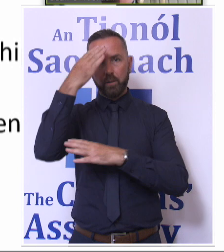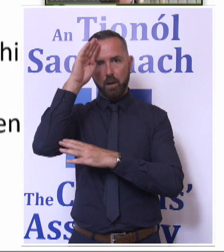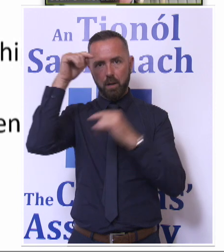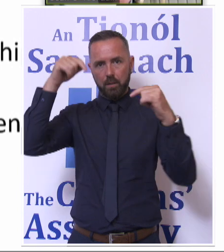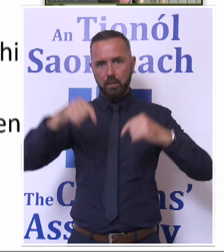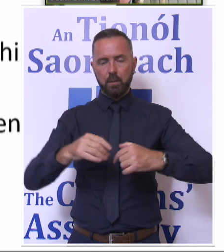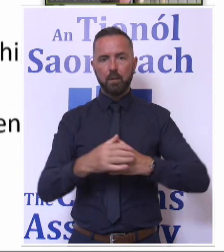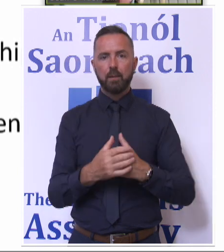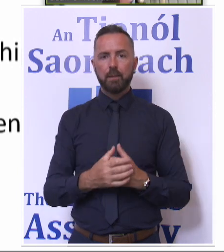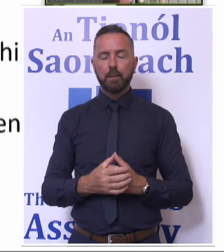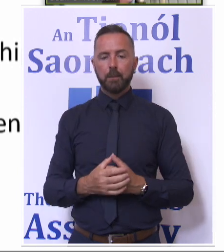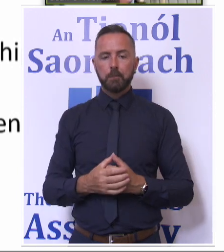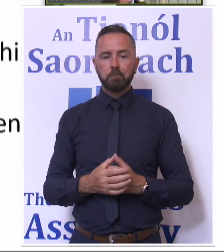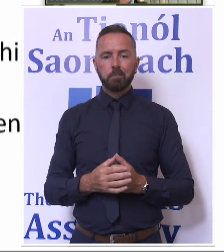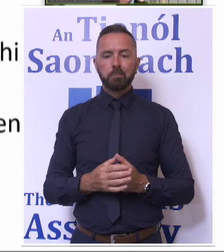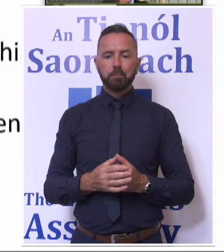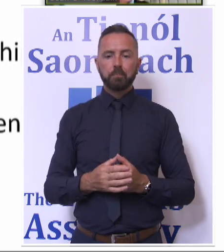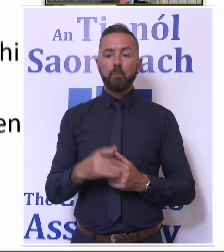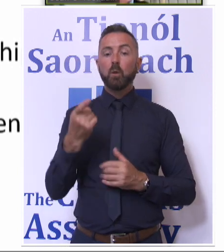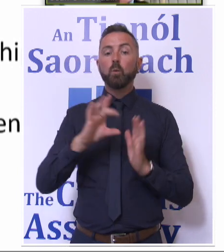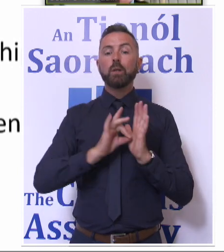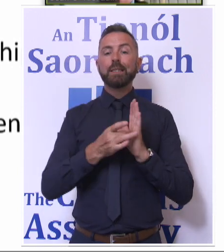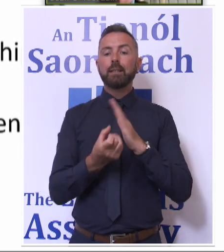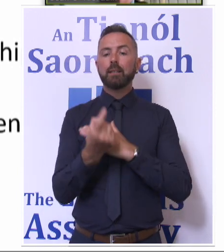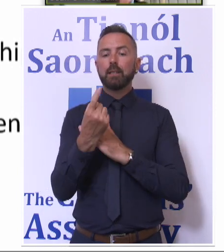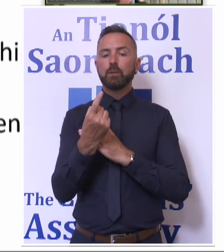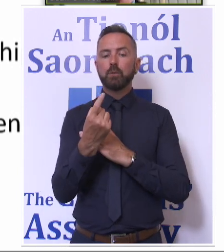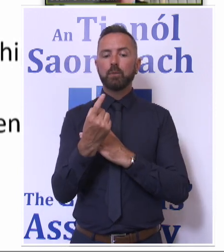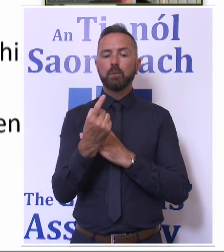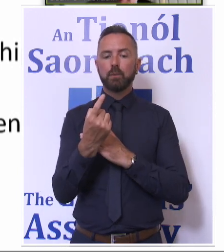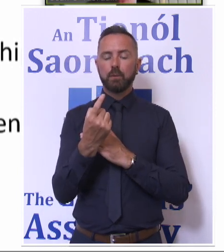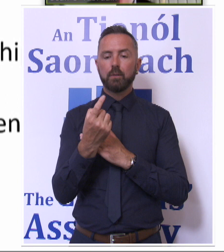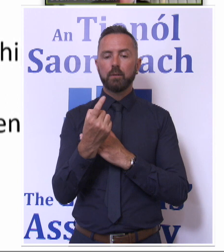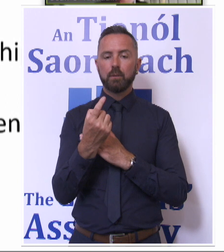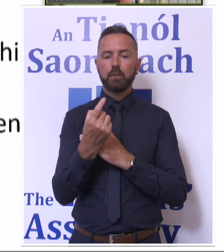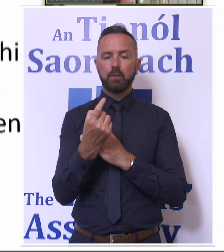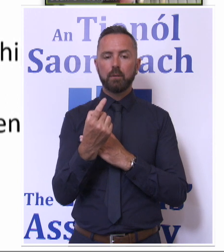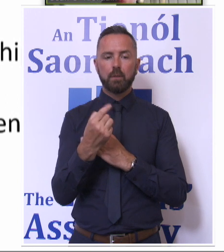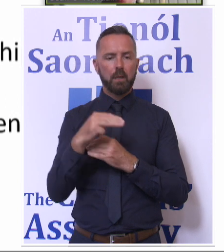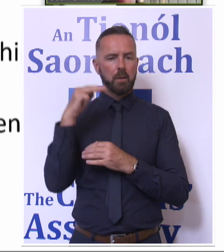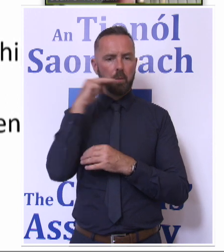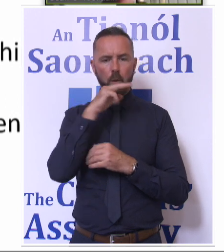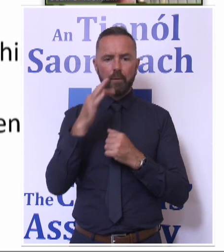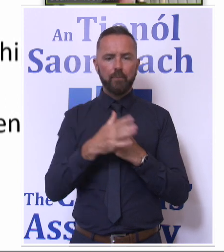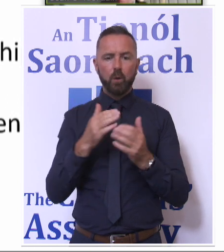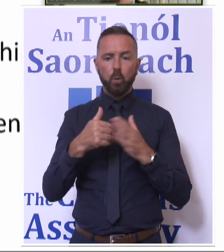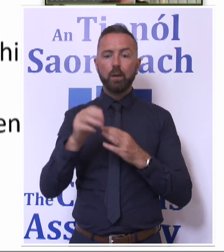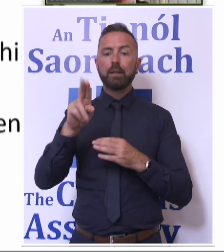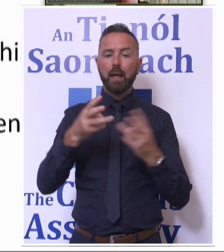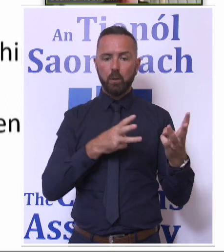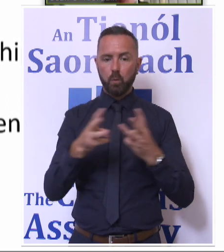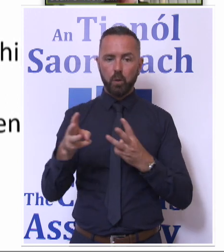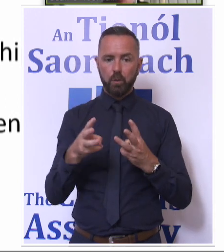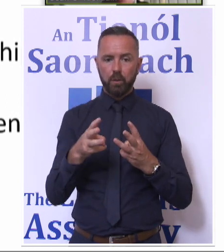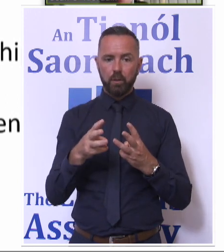little bit more detail maybe tomorrow. A key issue that is absolutely central to what works is, and this is